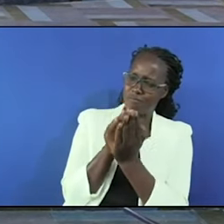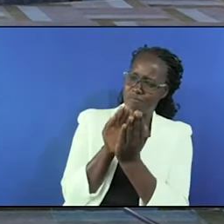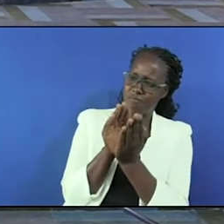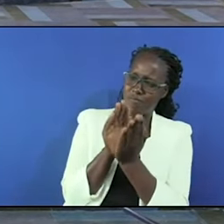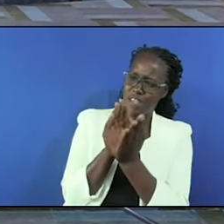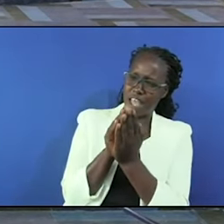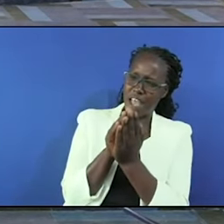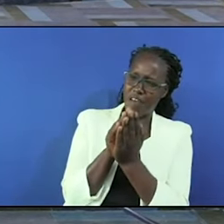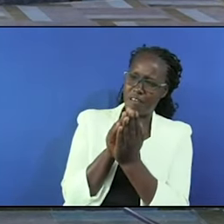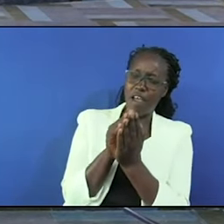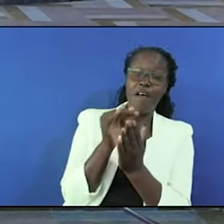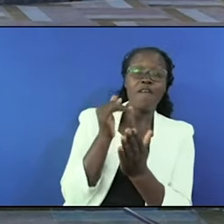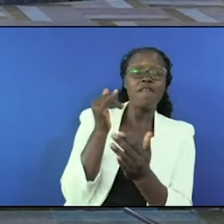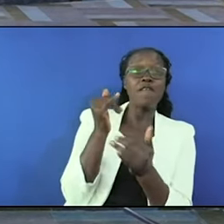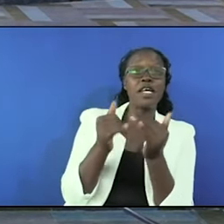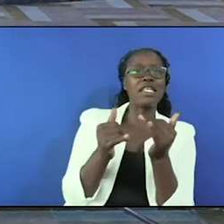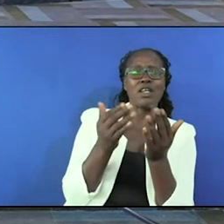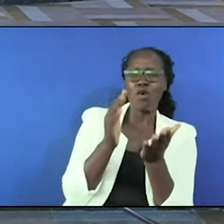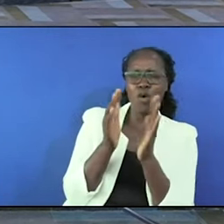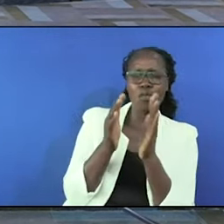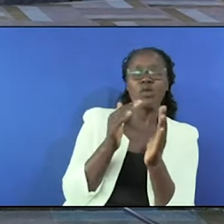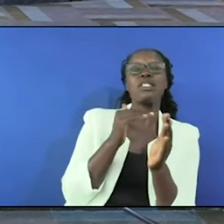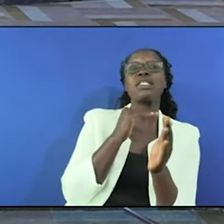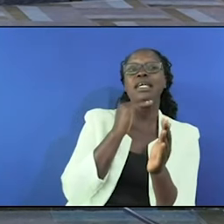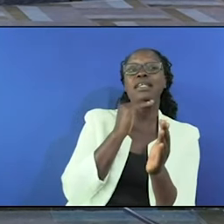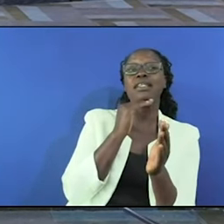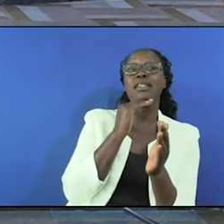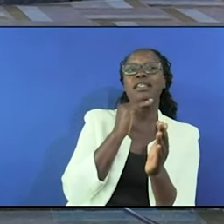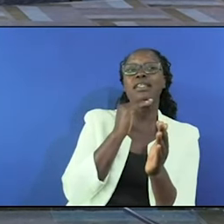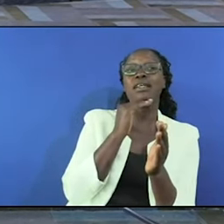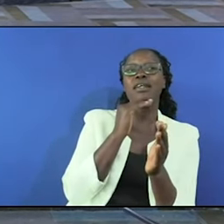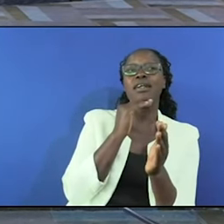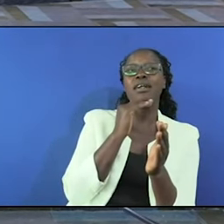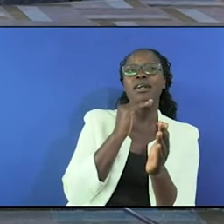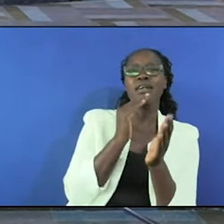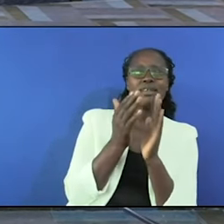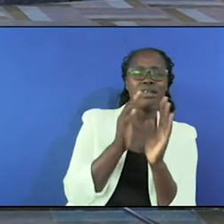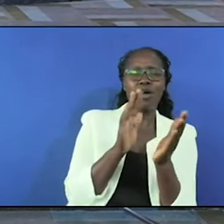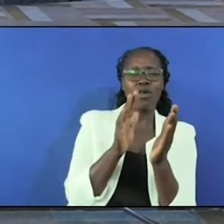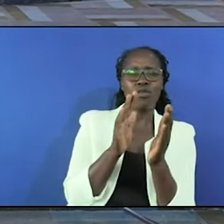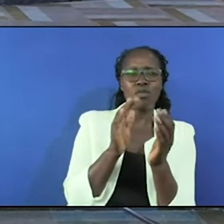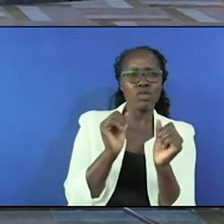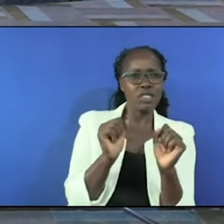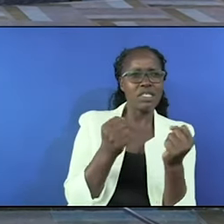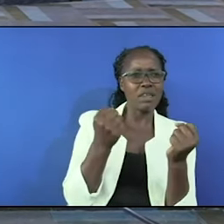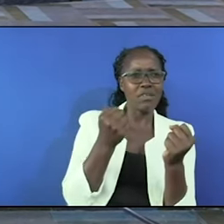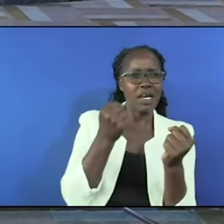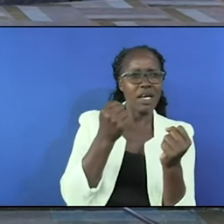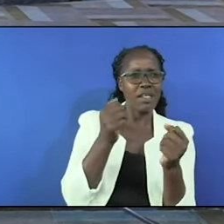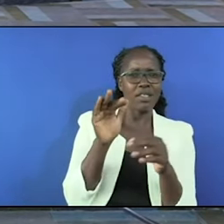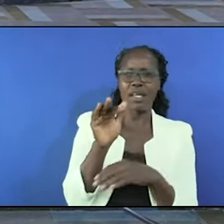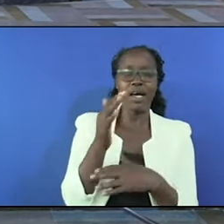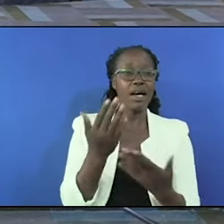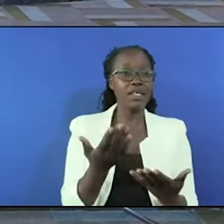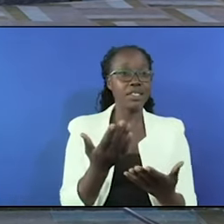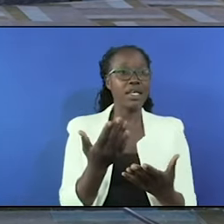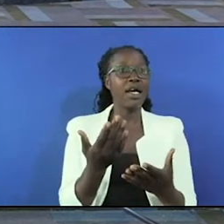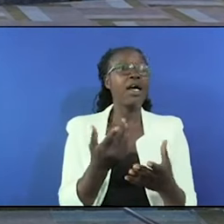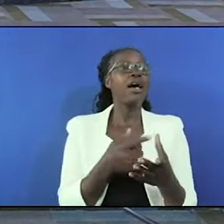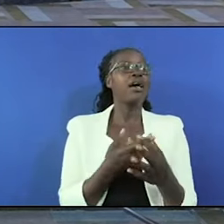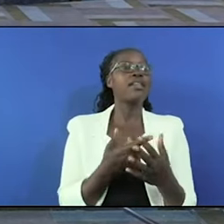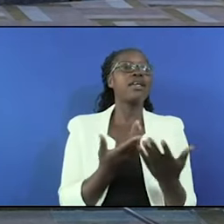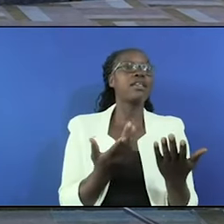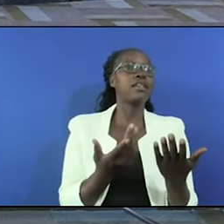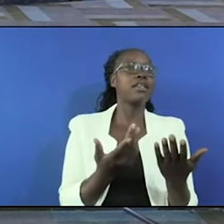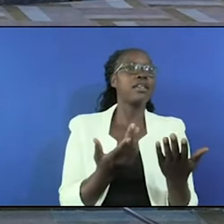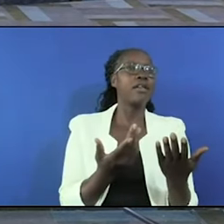died in that accident, almost death. In fact, you were the only one who was saved and a few others. The others